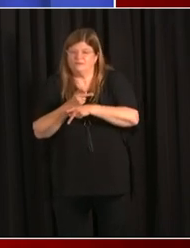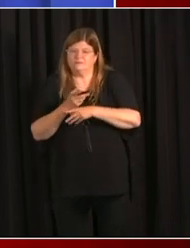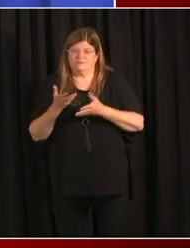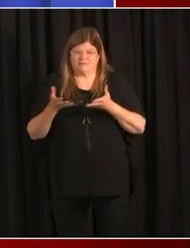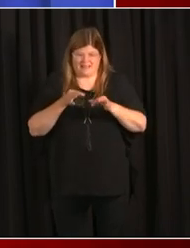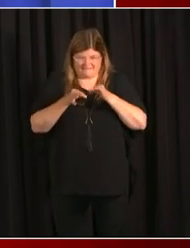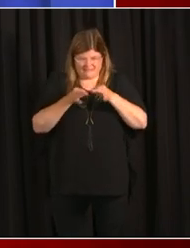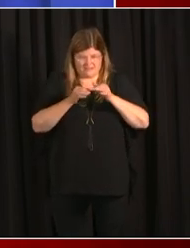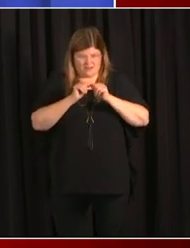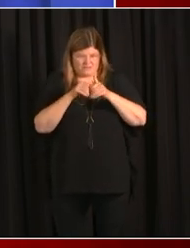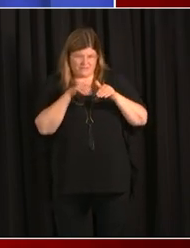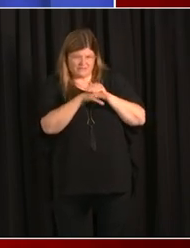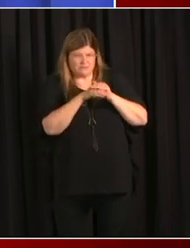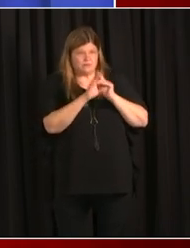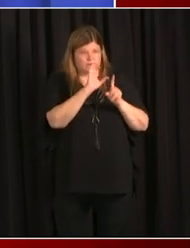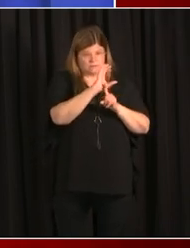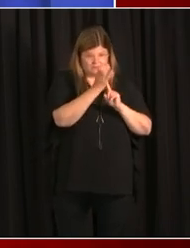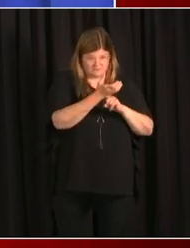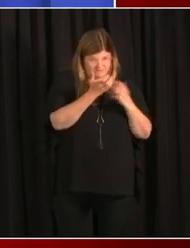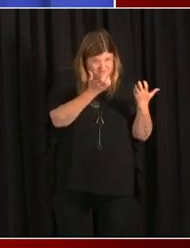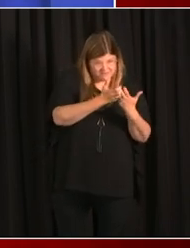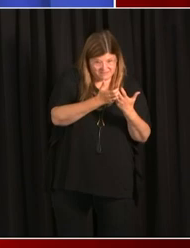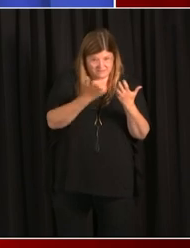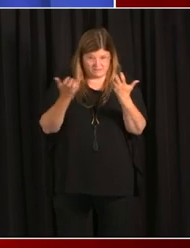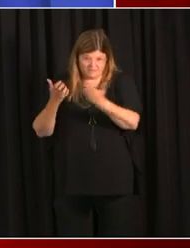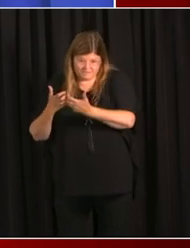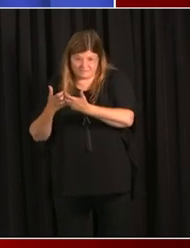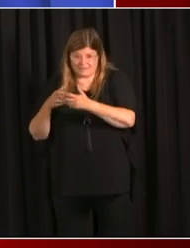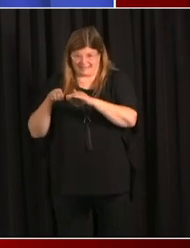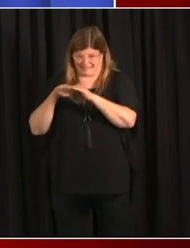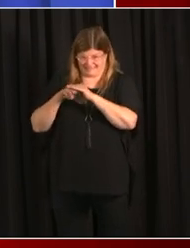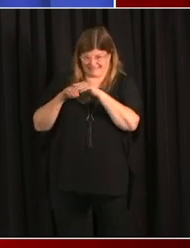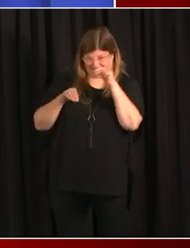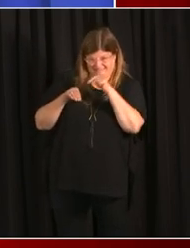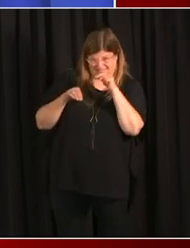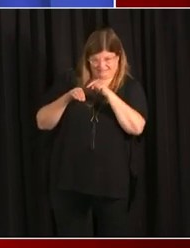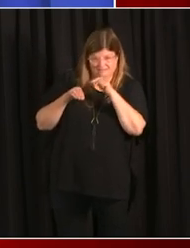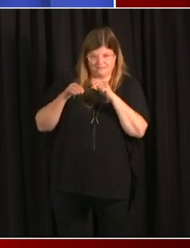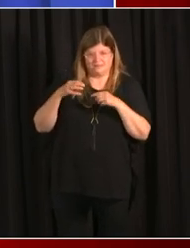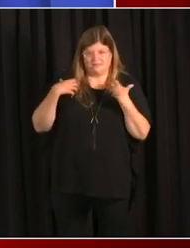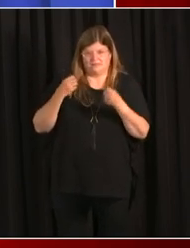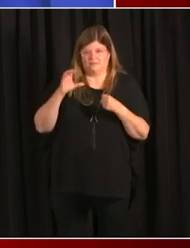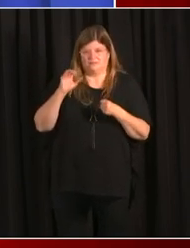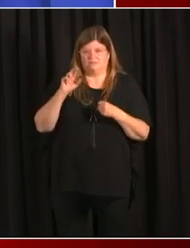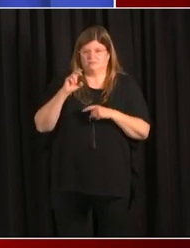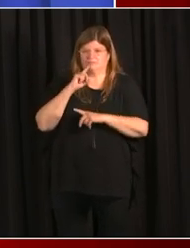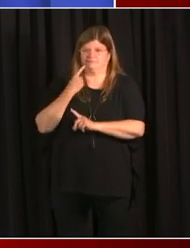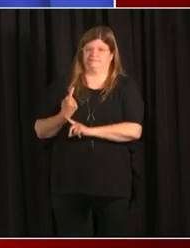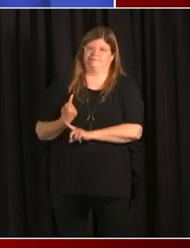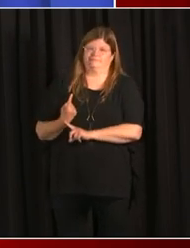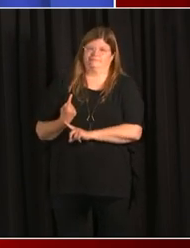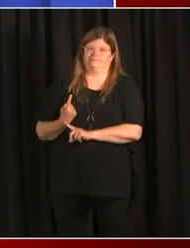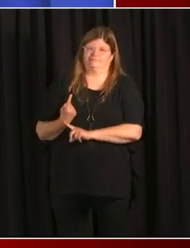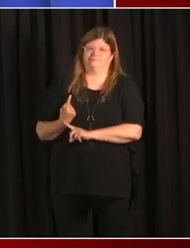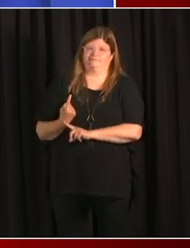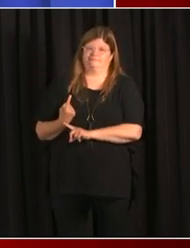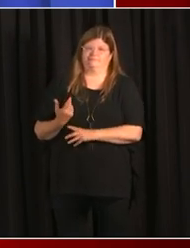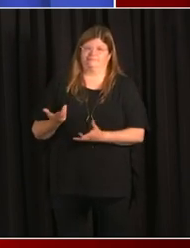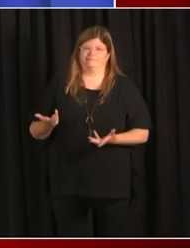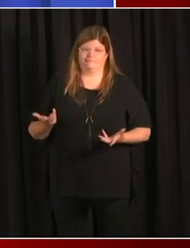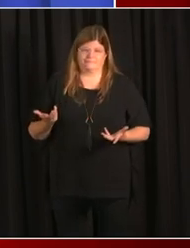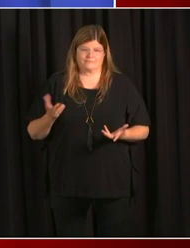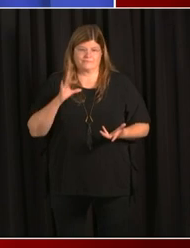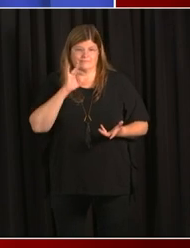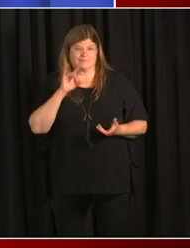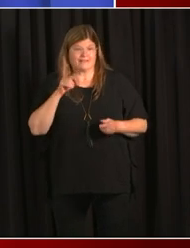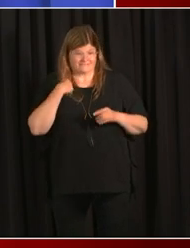accessibility and cultural appropriateness of the care. But that access to health care is only one dimensional domain. There's